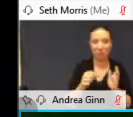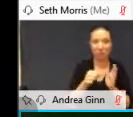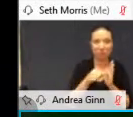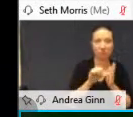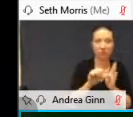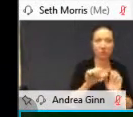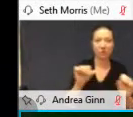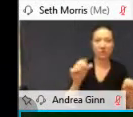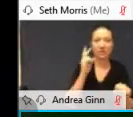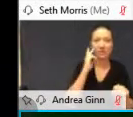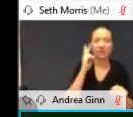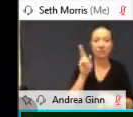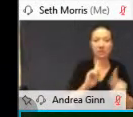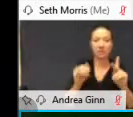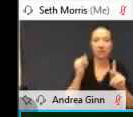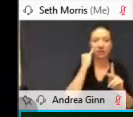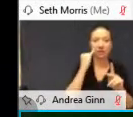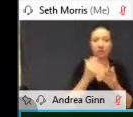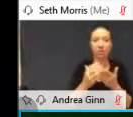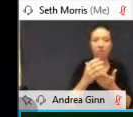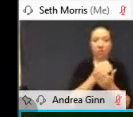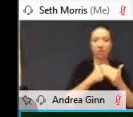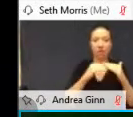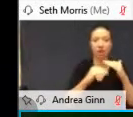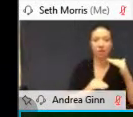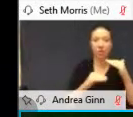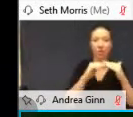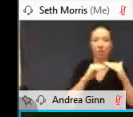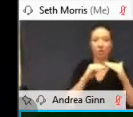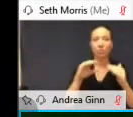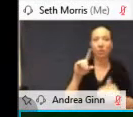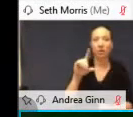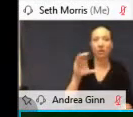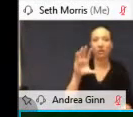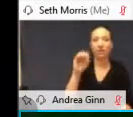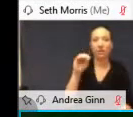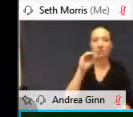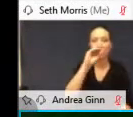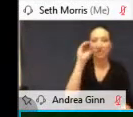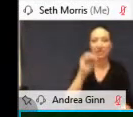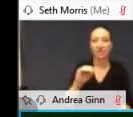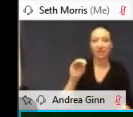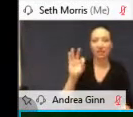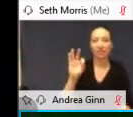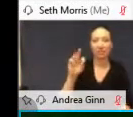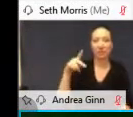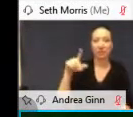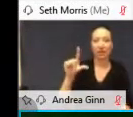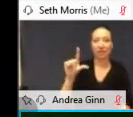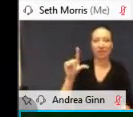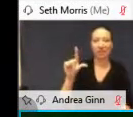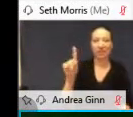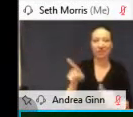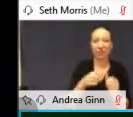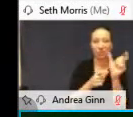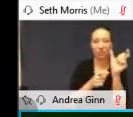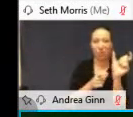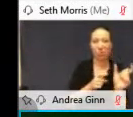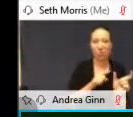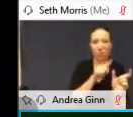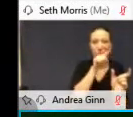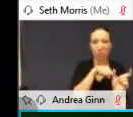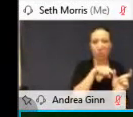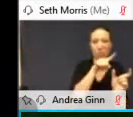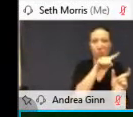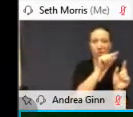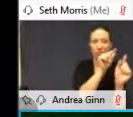below 150% of the federal poverty line, in the first row of this table, currently receive